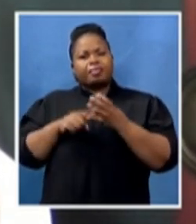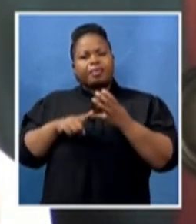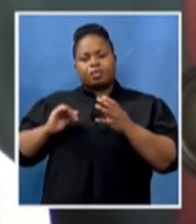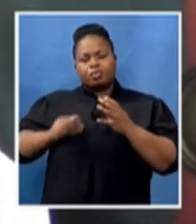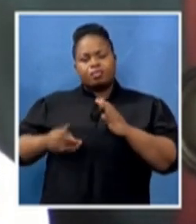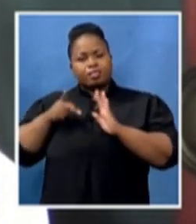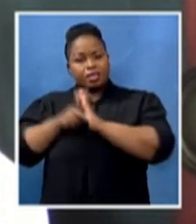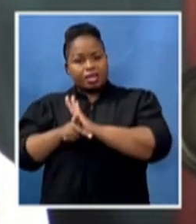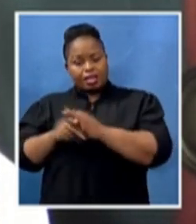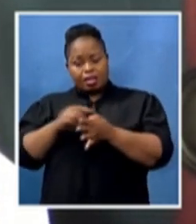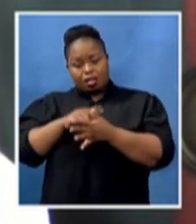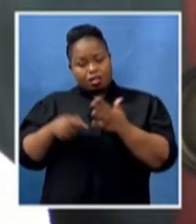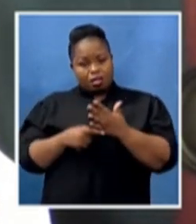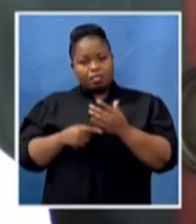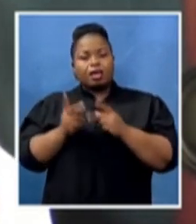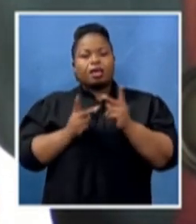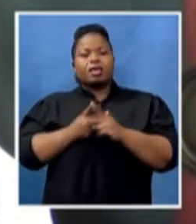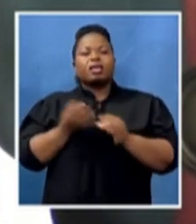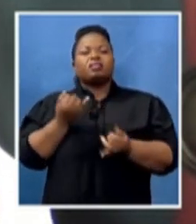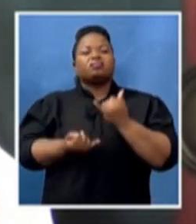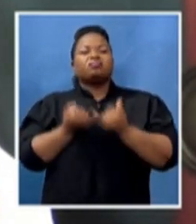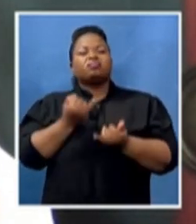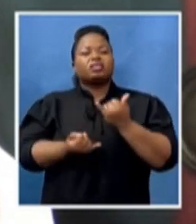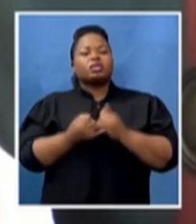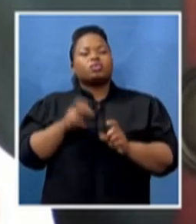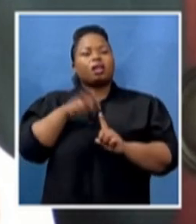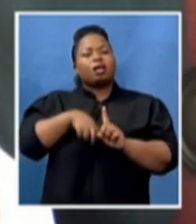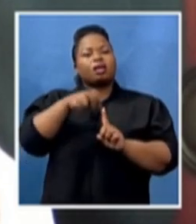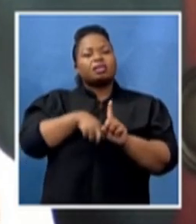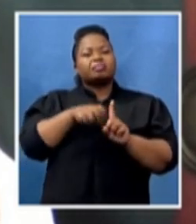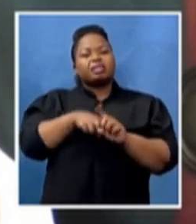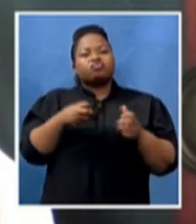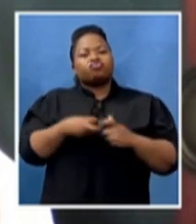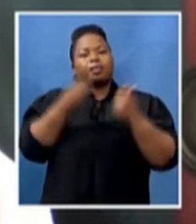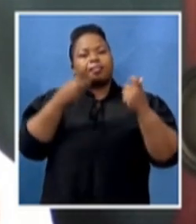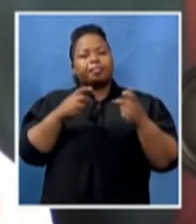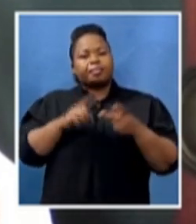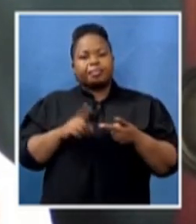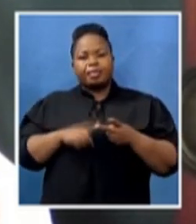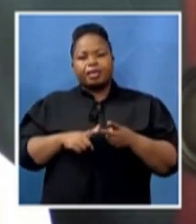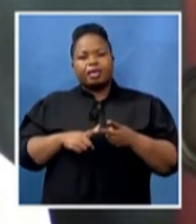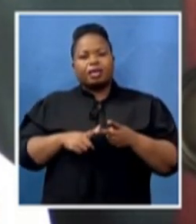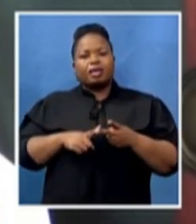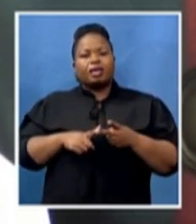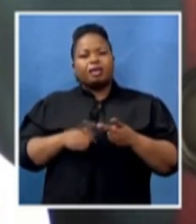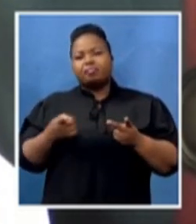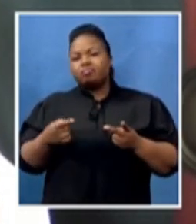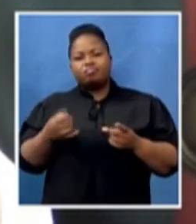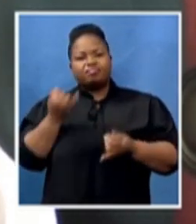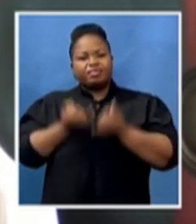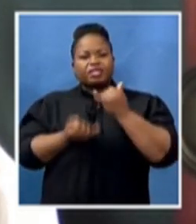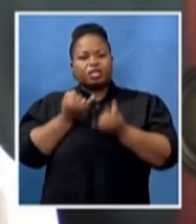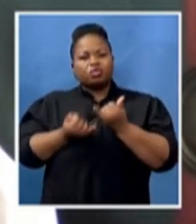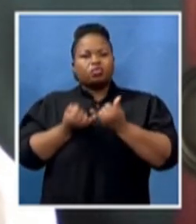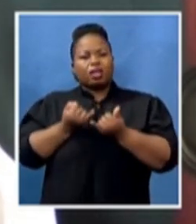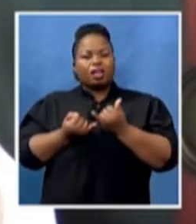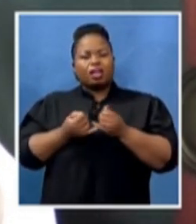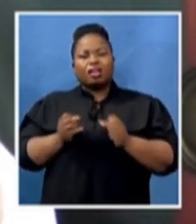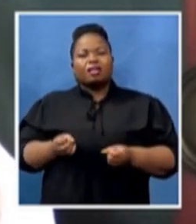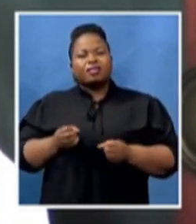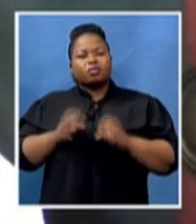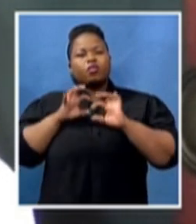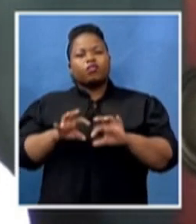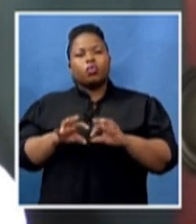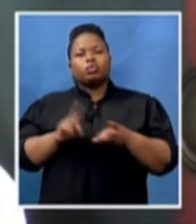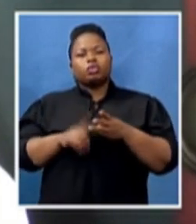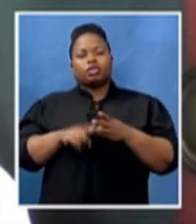violence and harassment such as rape, unwanted sexual advances, child sexual abuse, and forced marriage.